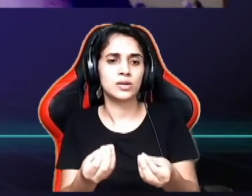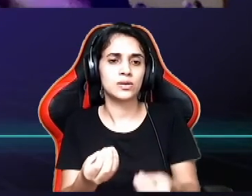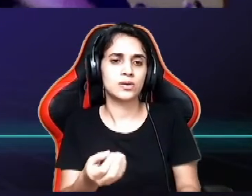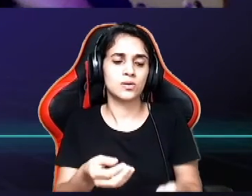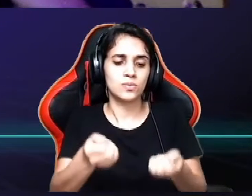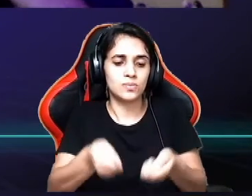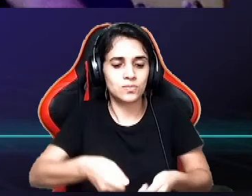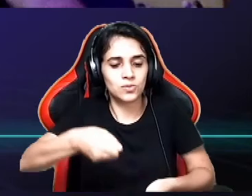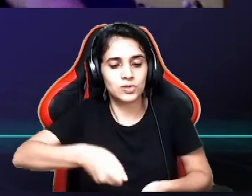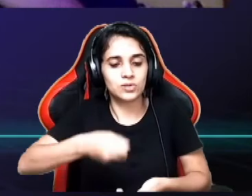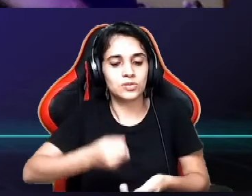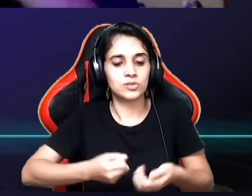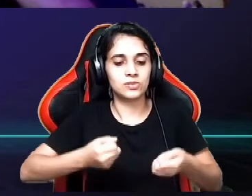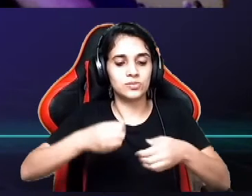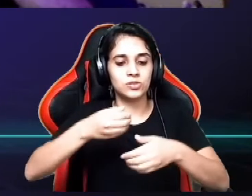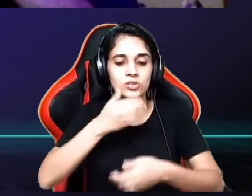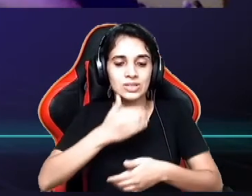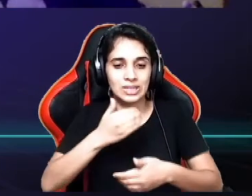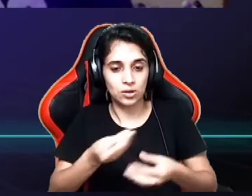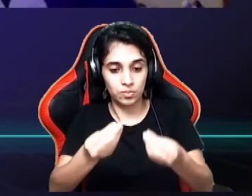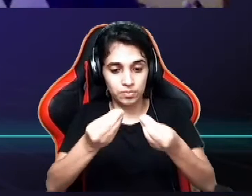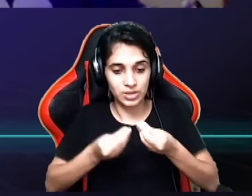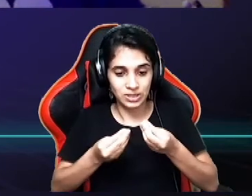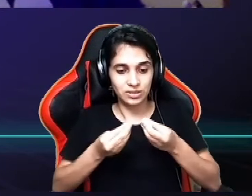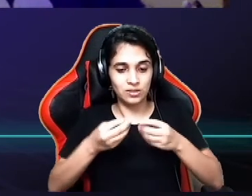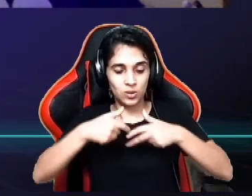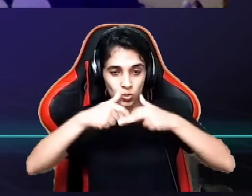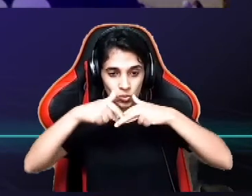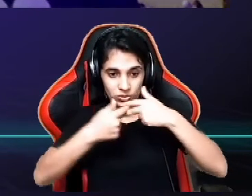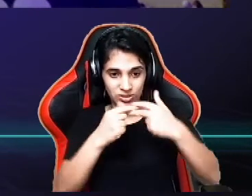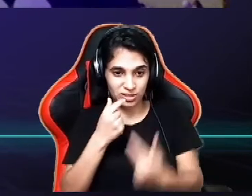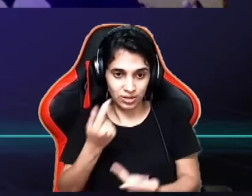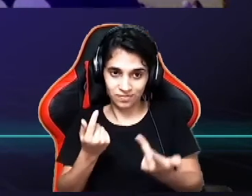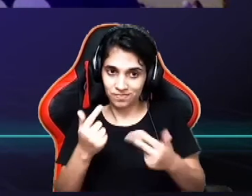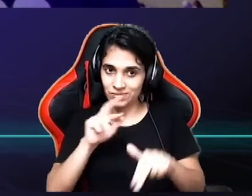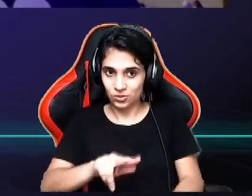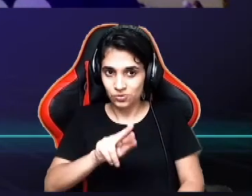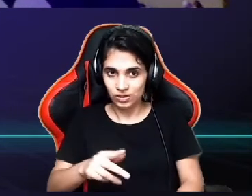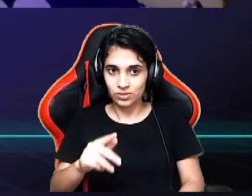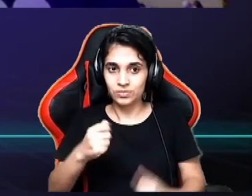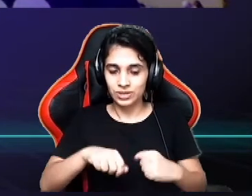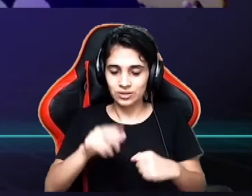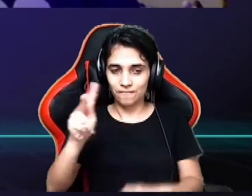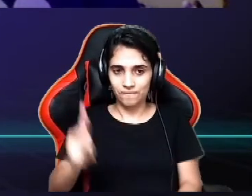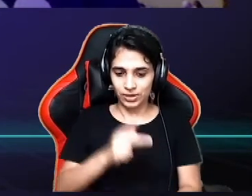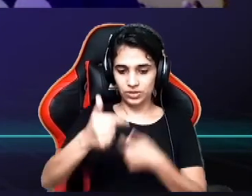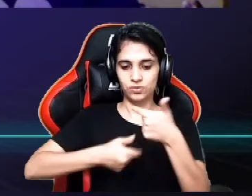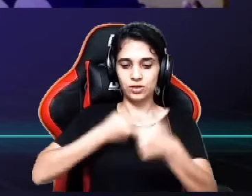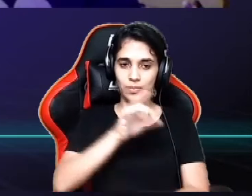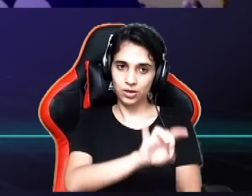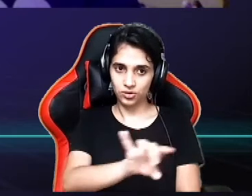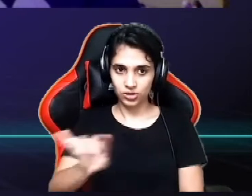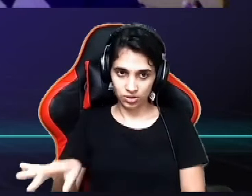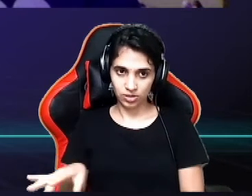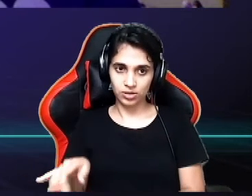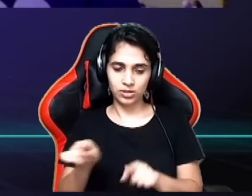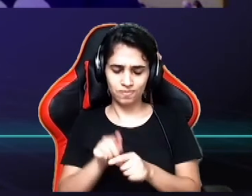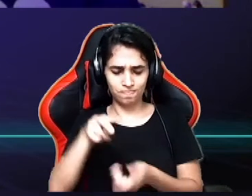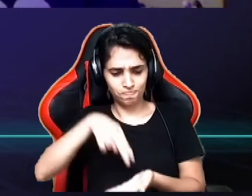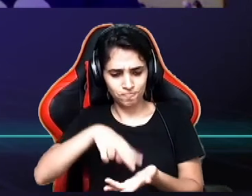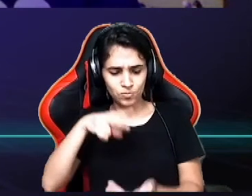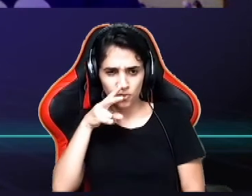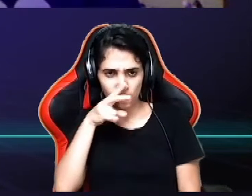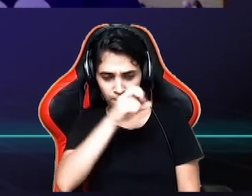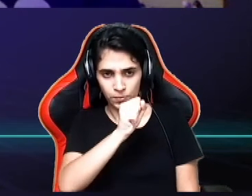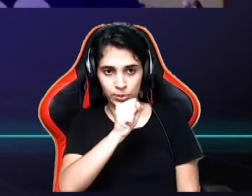work. You shouldn't come to a dentist and ask them, well, can you give me some braces? That's not how it works. So you need